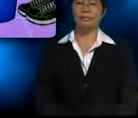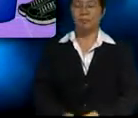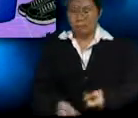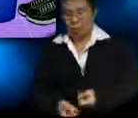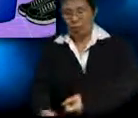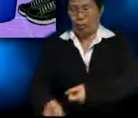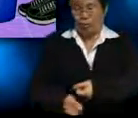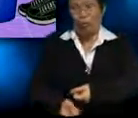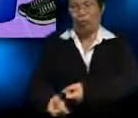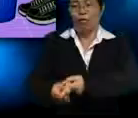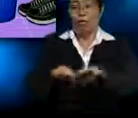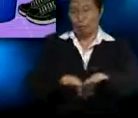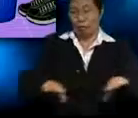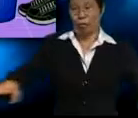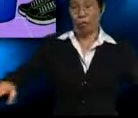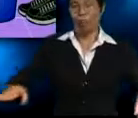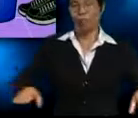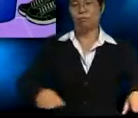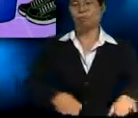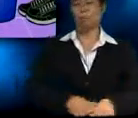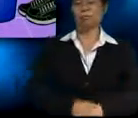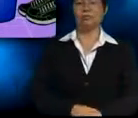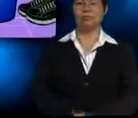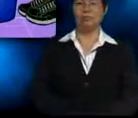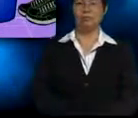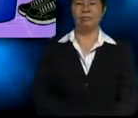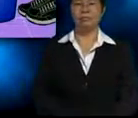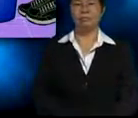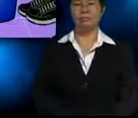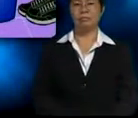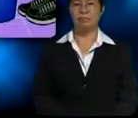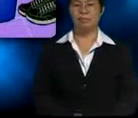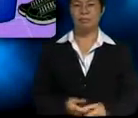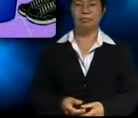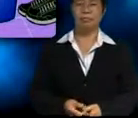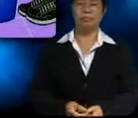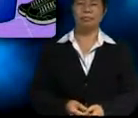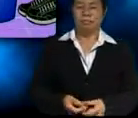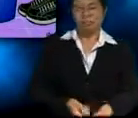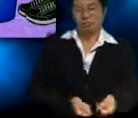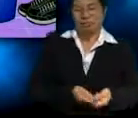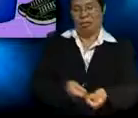Mop to clean the floor. Avoid using a hose or splashing water from buckets.